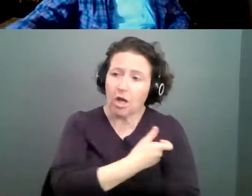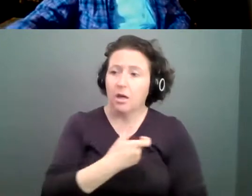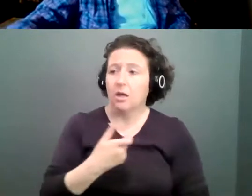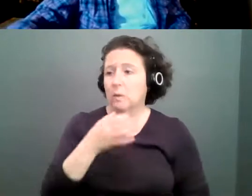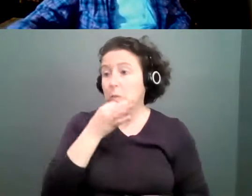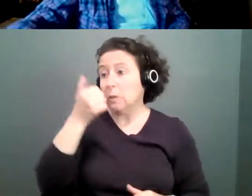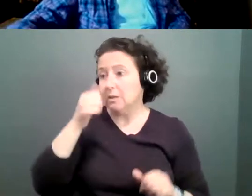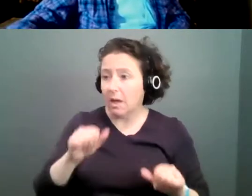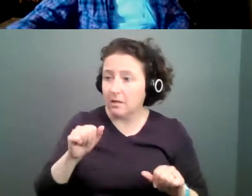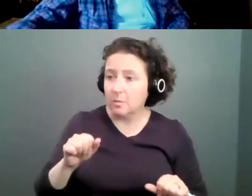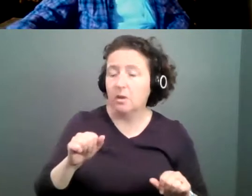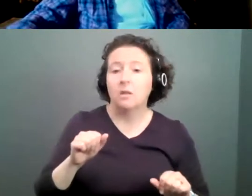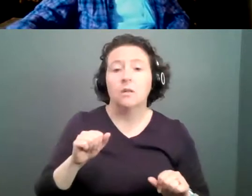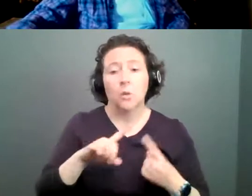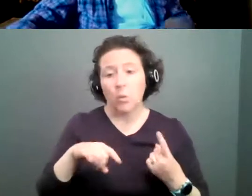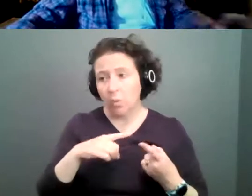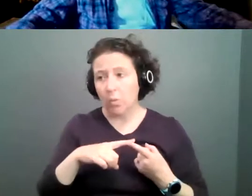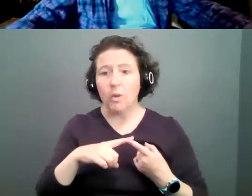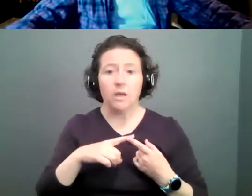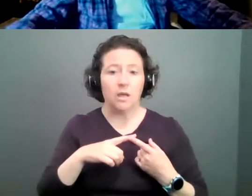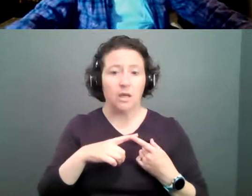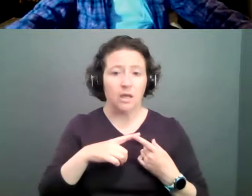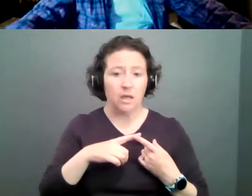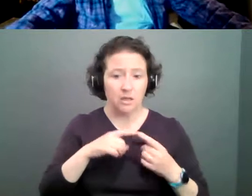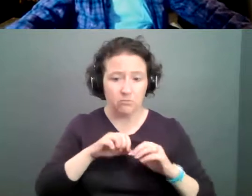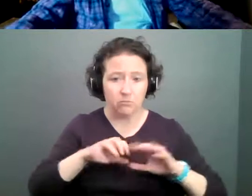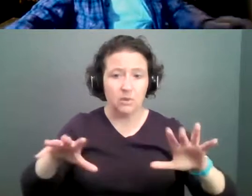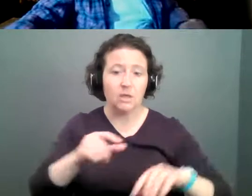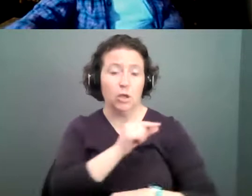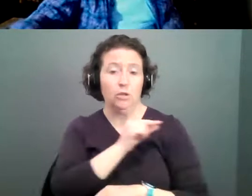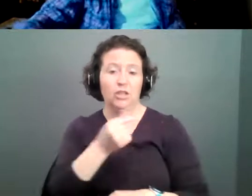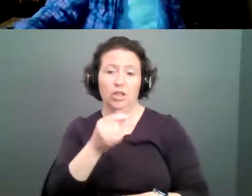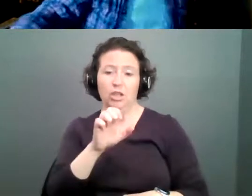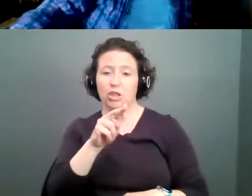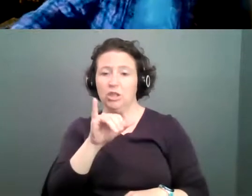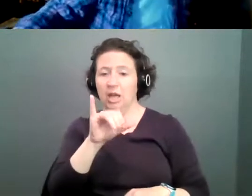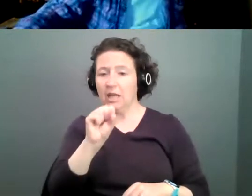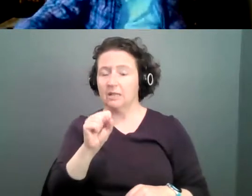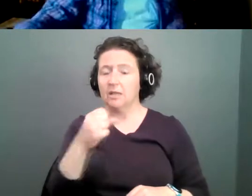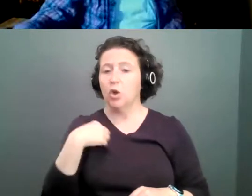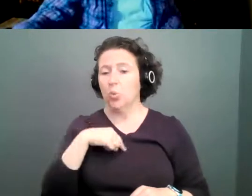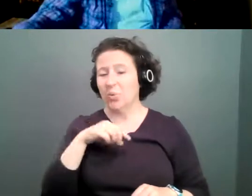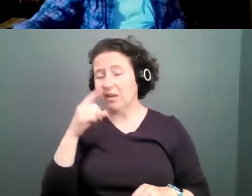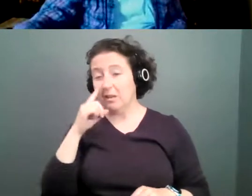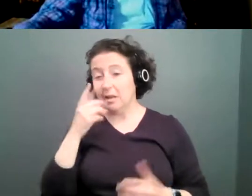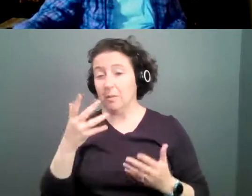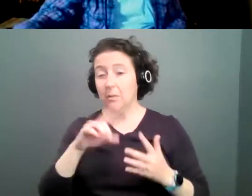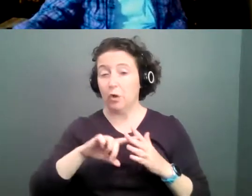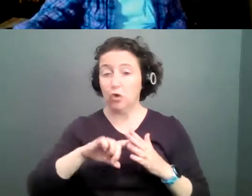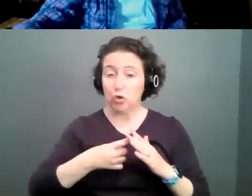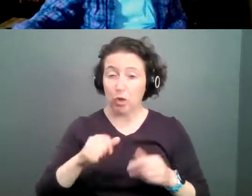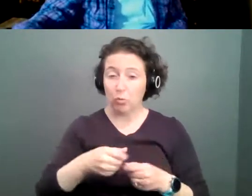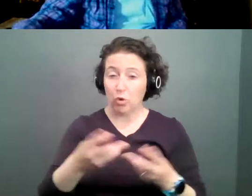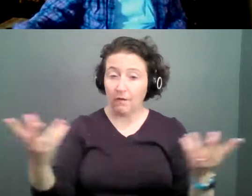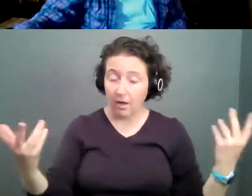as possible when it gets rolled out. And at Genesis, we are looking that we might start giving out some